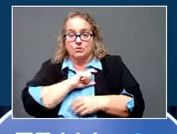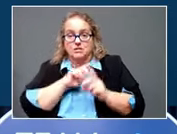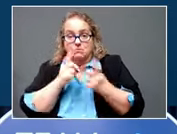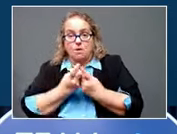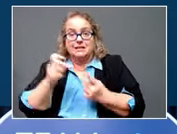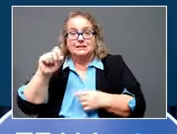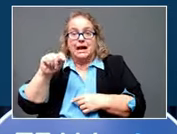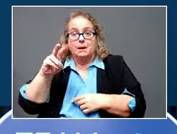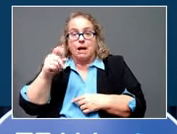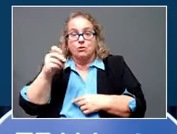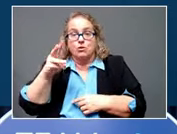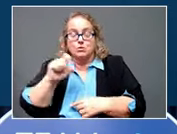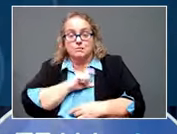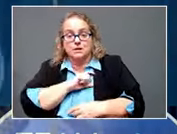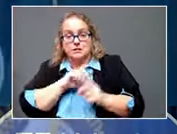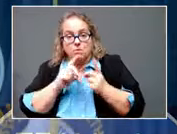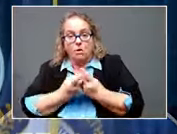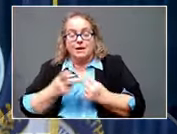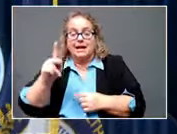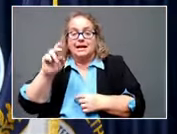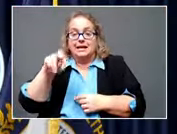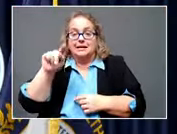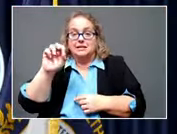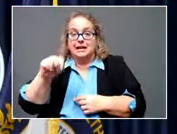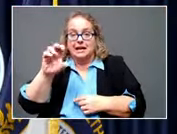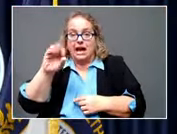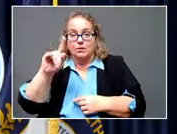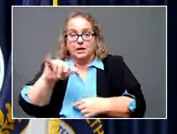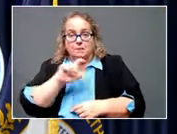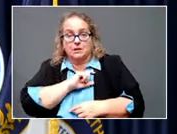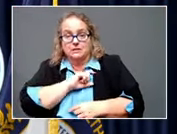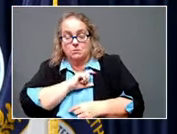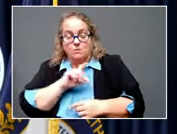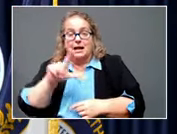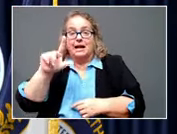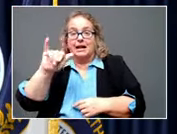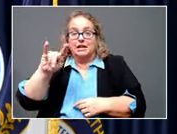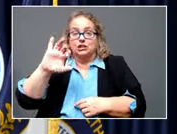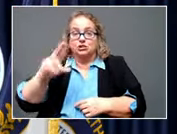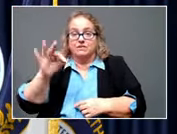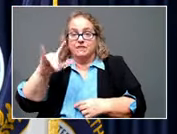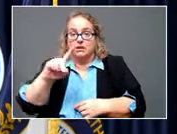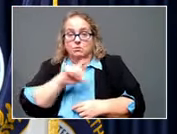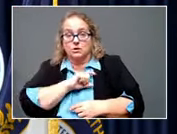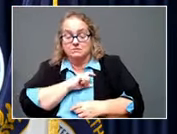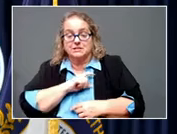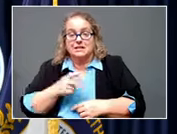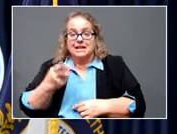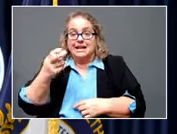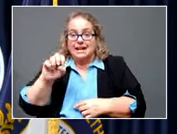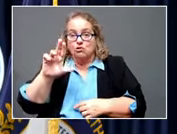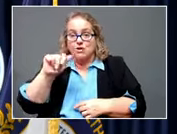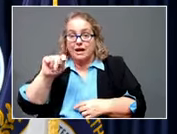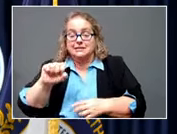Kenton County Police Department, the Litchfield Police Department, PRATS, the City of Covington, the City